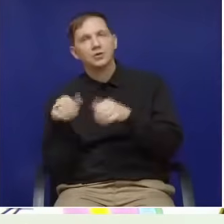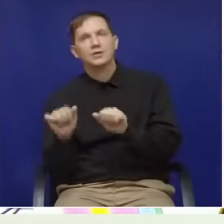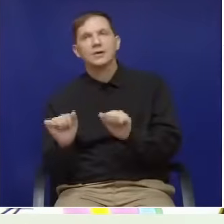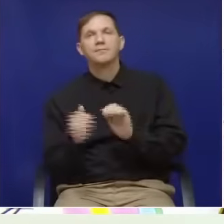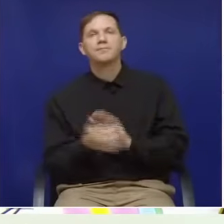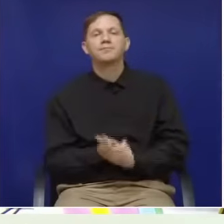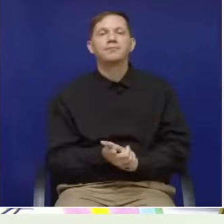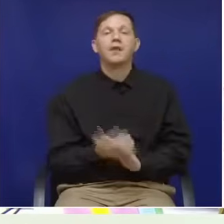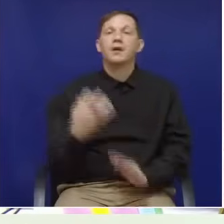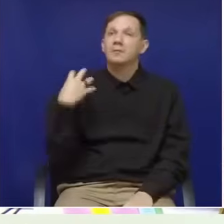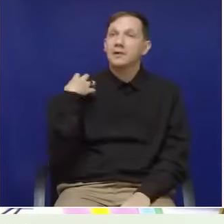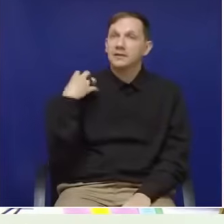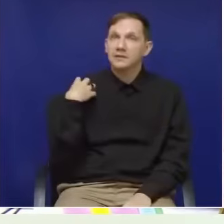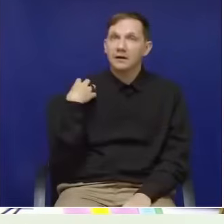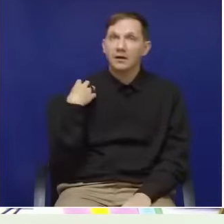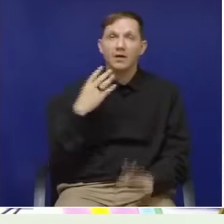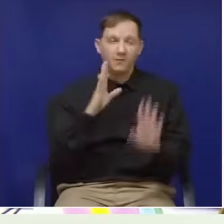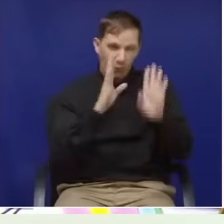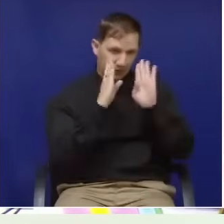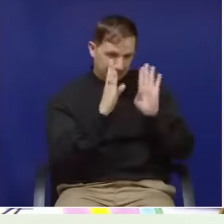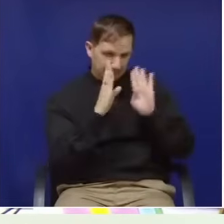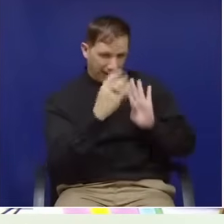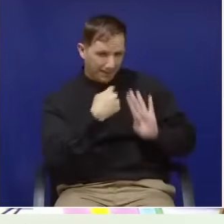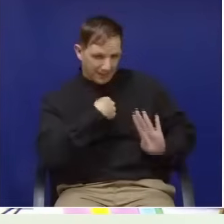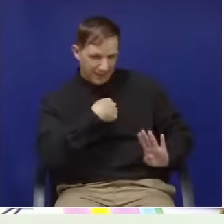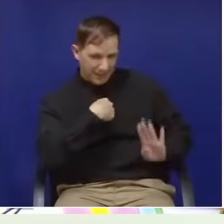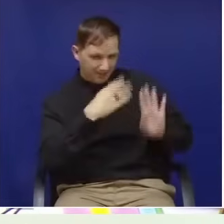Minister, focus. I'm here.